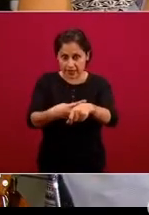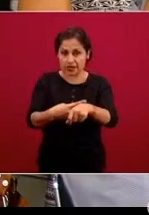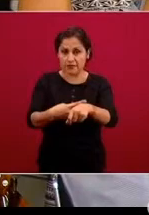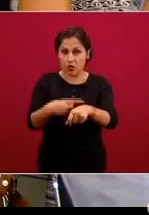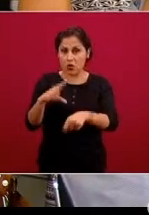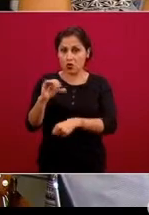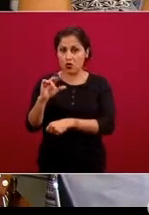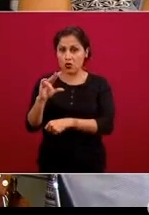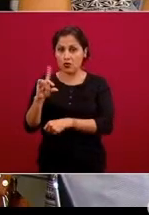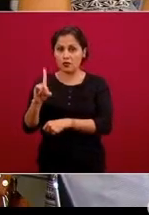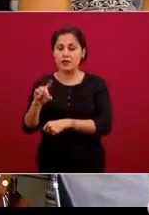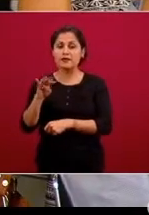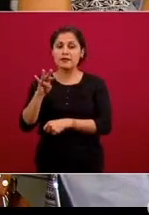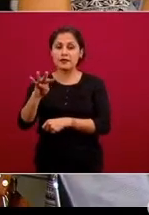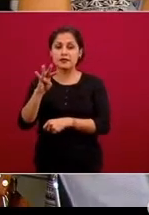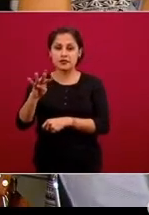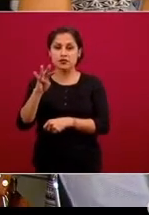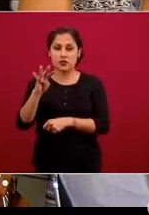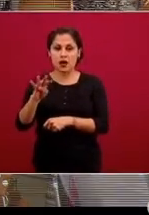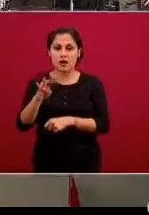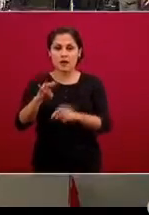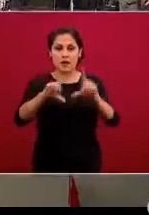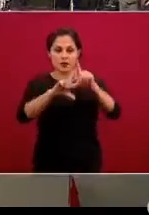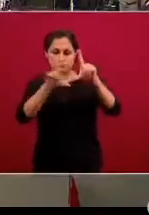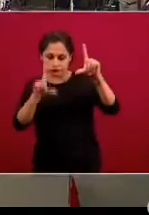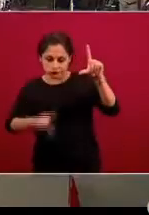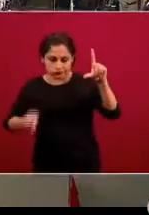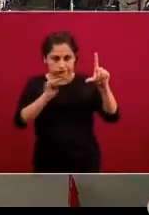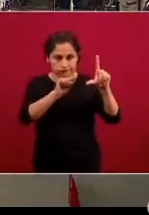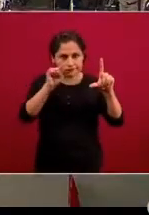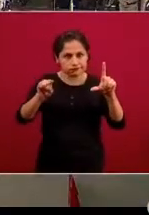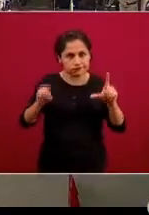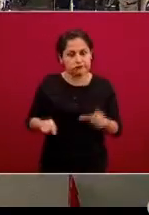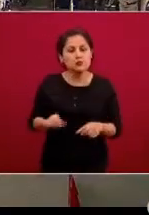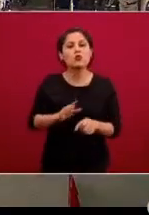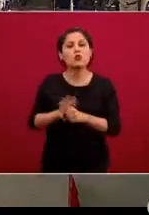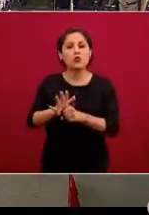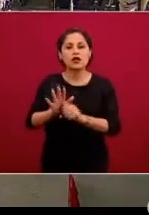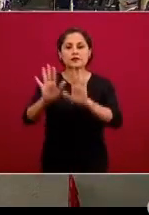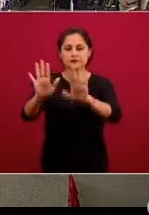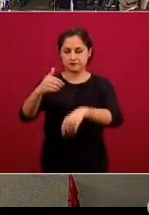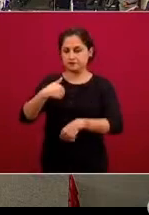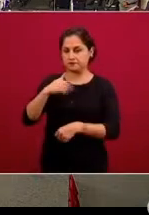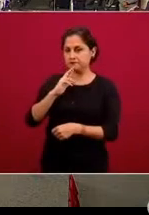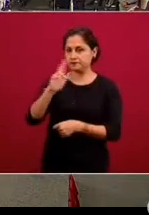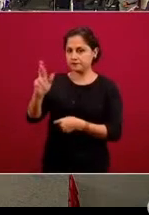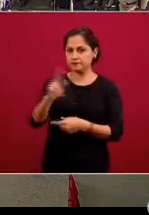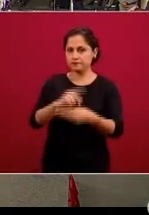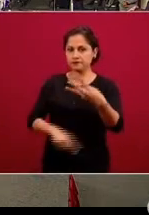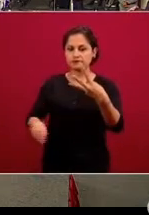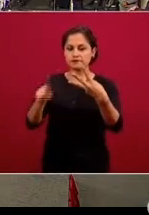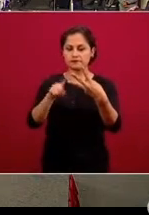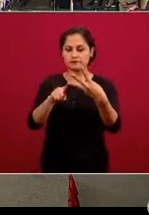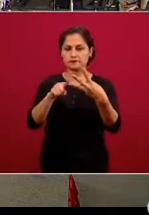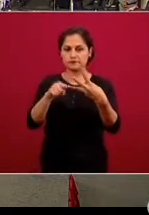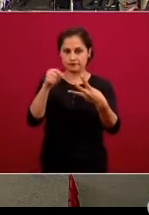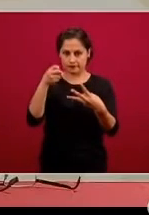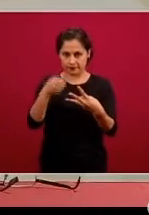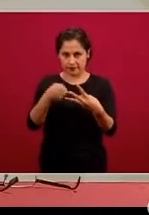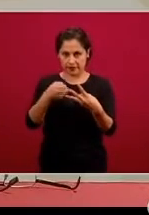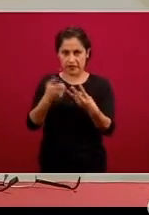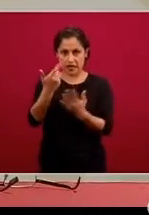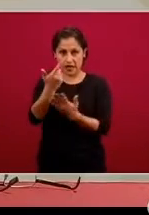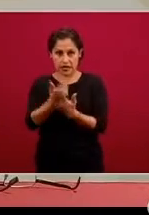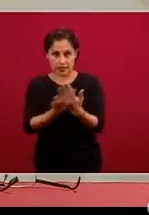have COVID-19 patients nationally. Not talking about the occupation, but what is the list of the hospitals that have COVID patients?